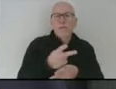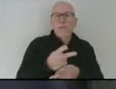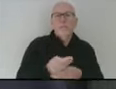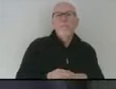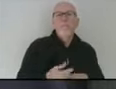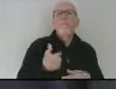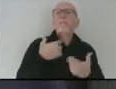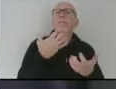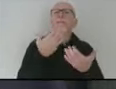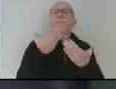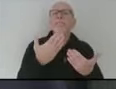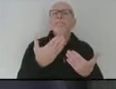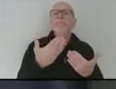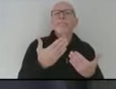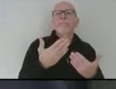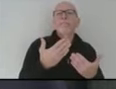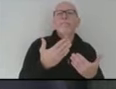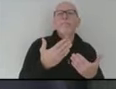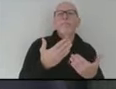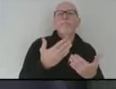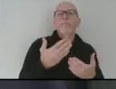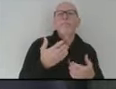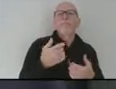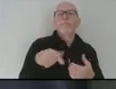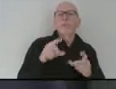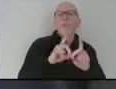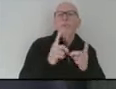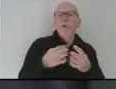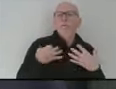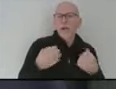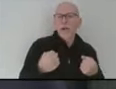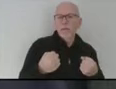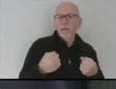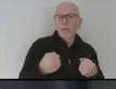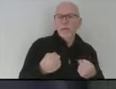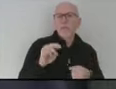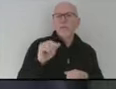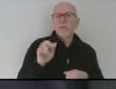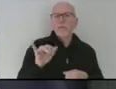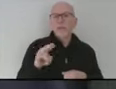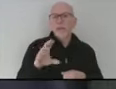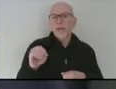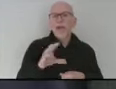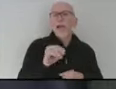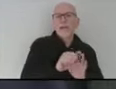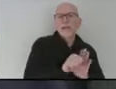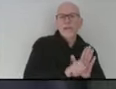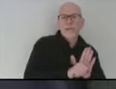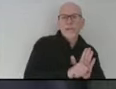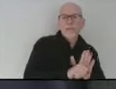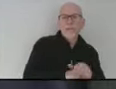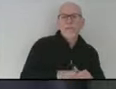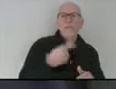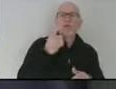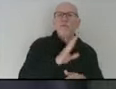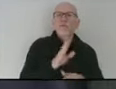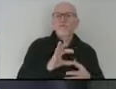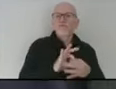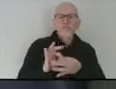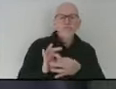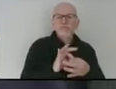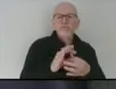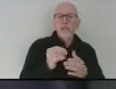thank really the Department of Health in Marion County as well as the state for the partnership and the leadership